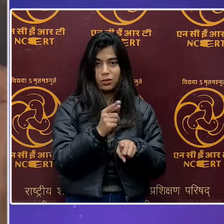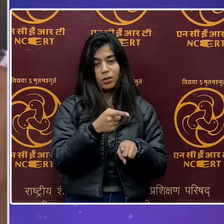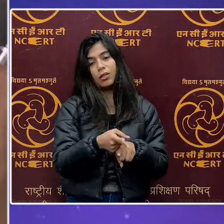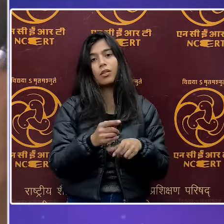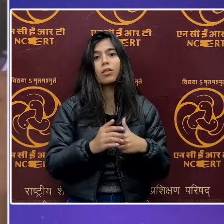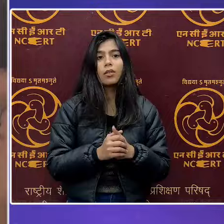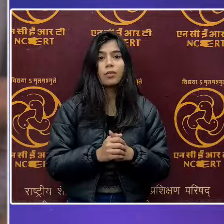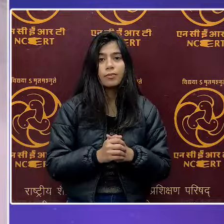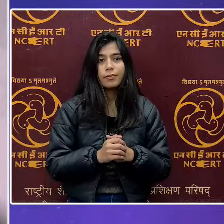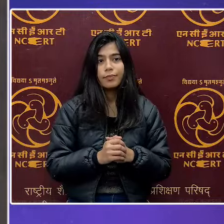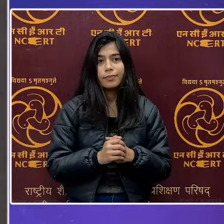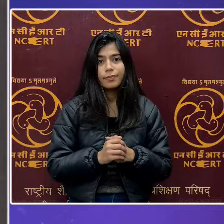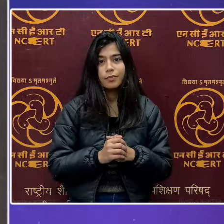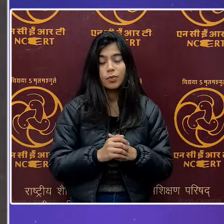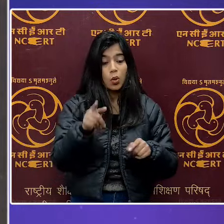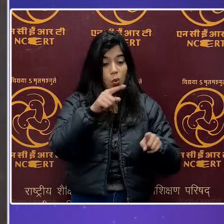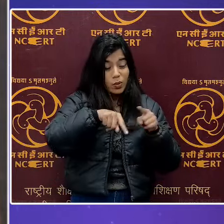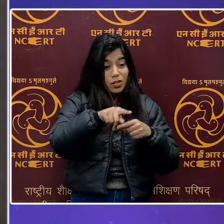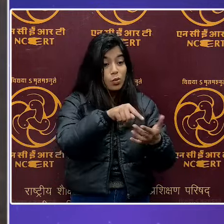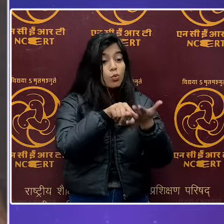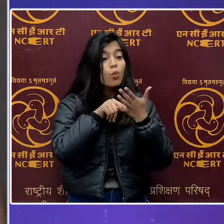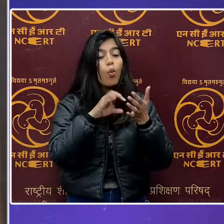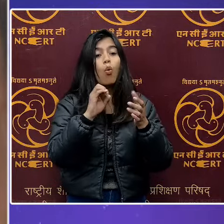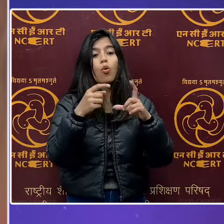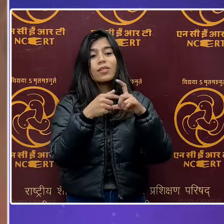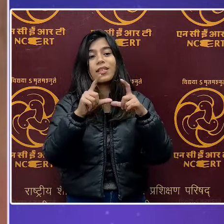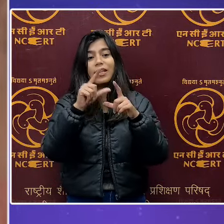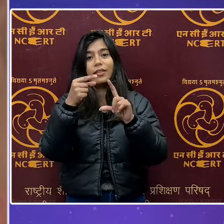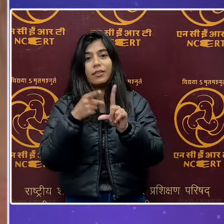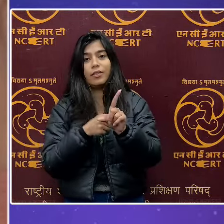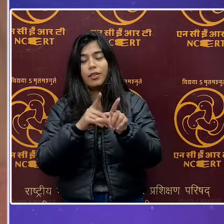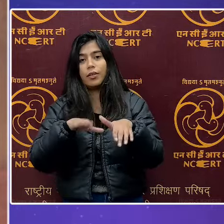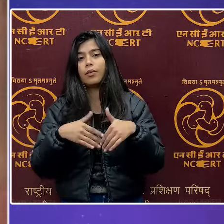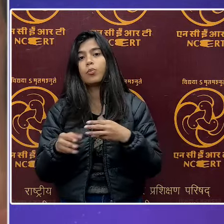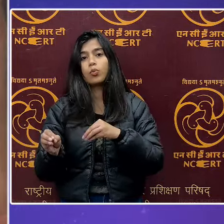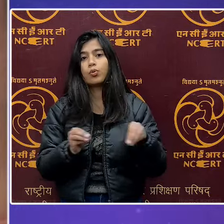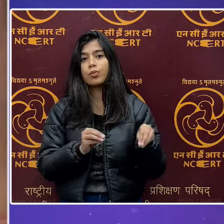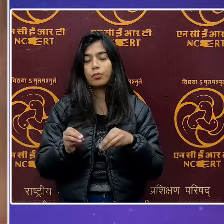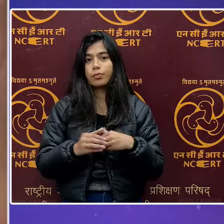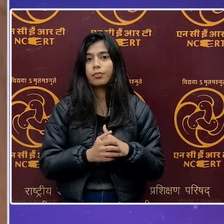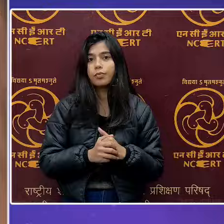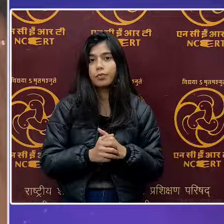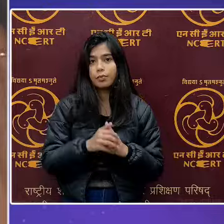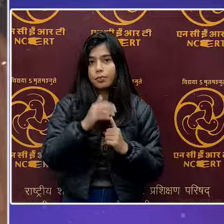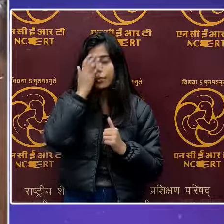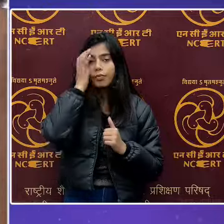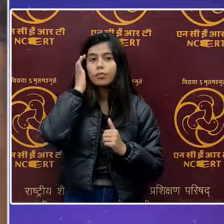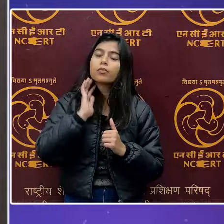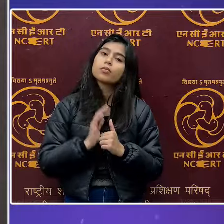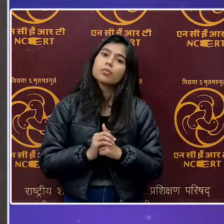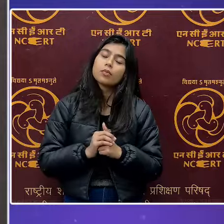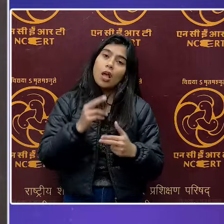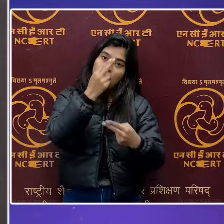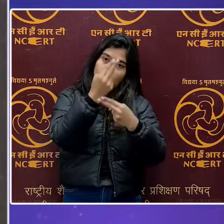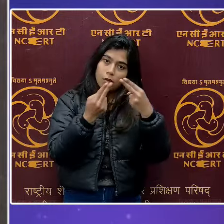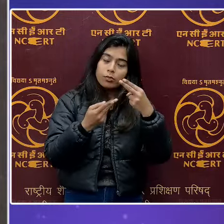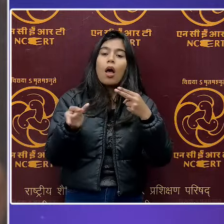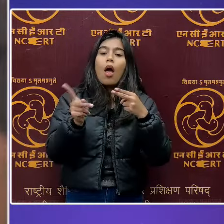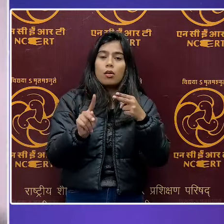also execute the oscillatory motion. Okay. Now, if I take another, I draw another diagram